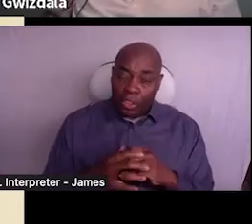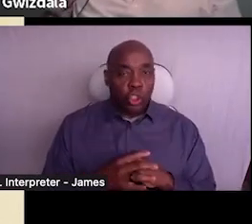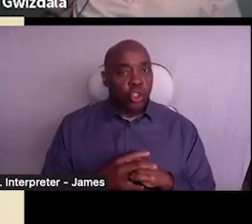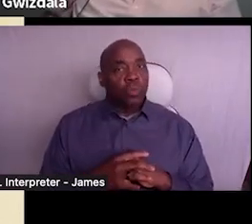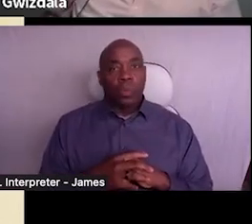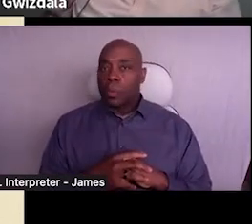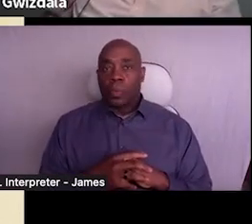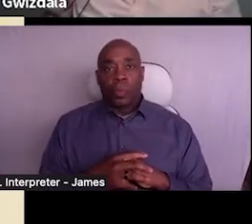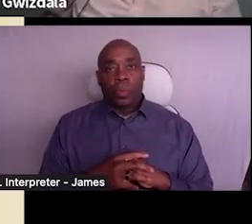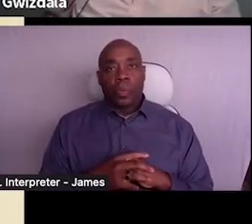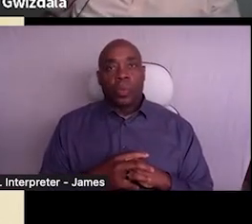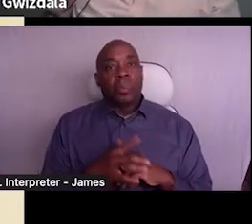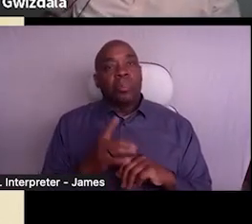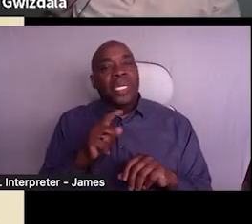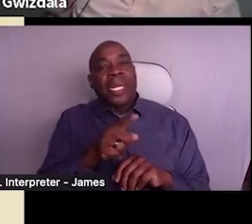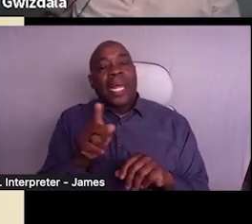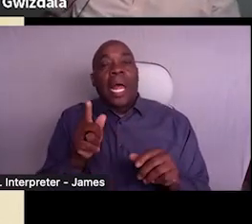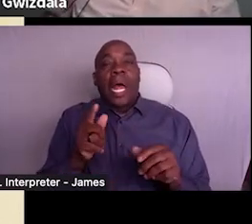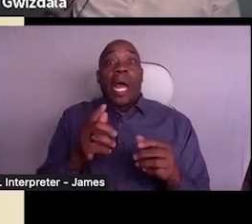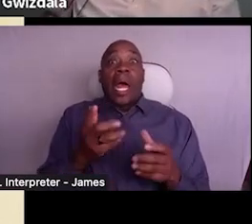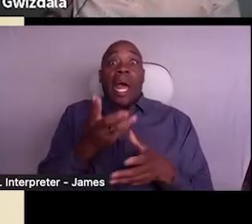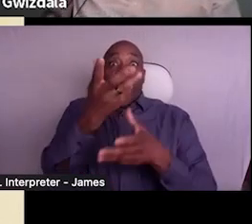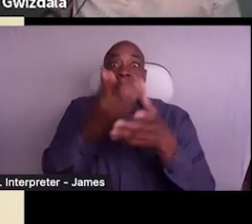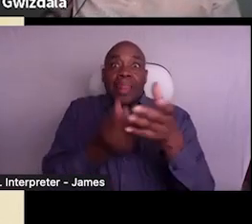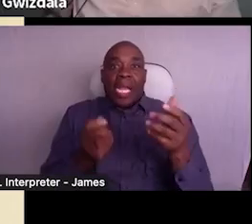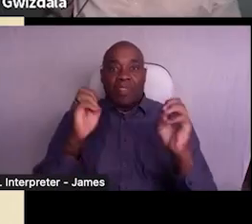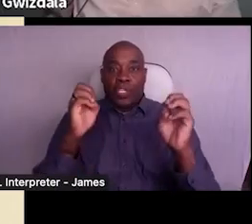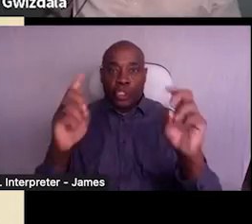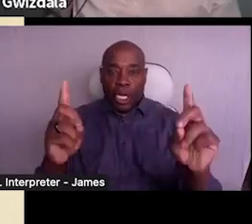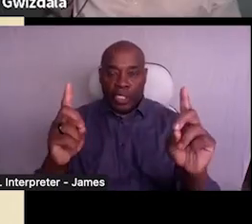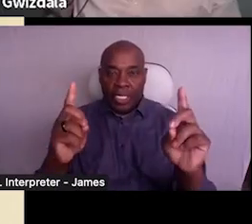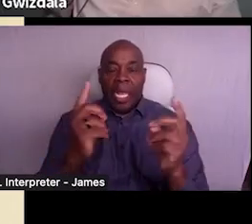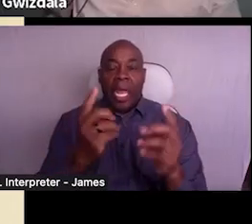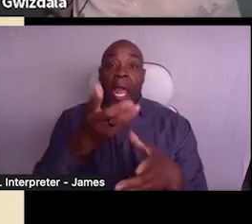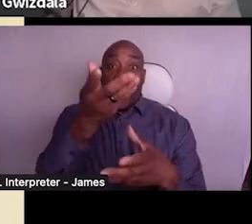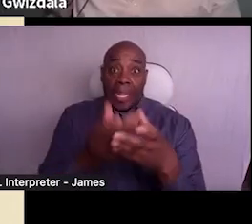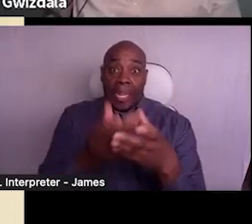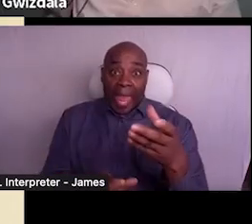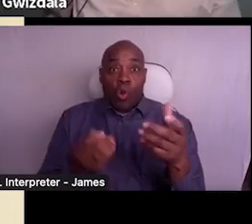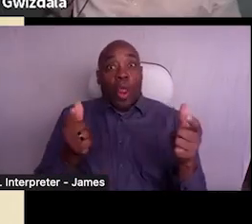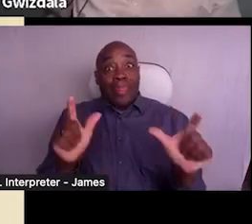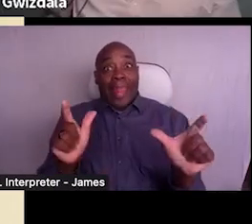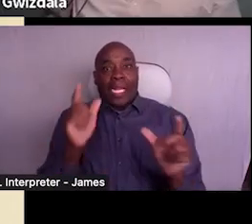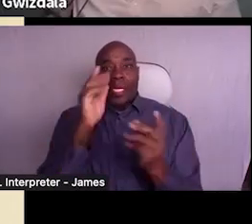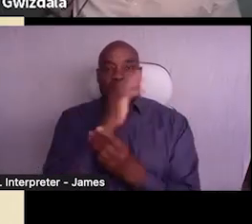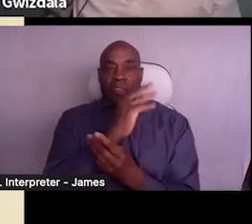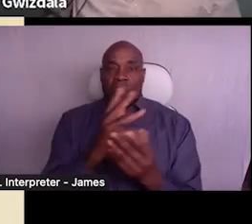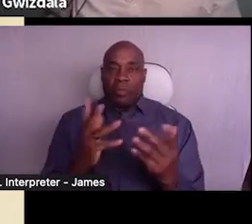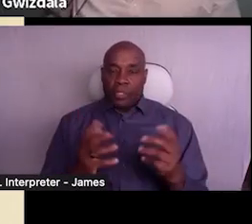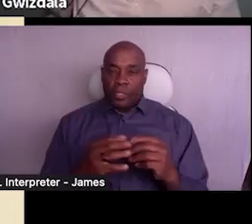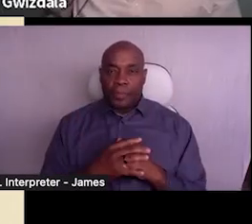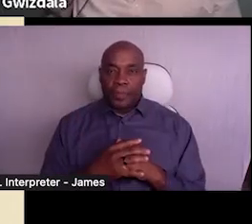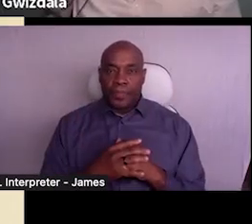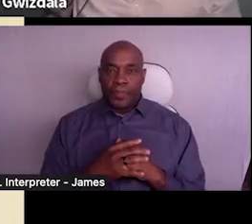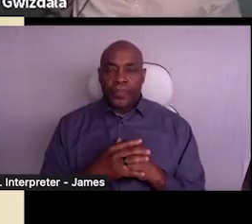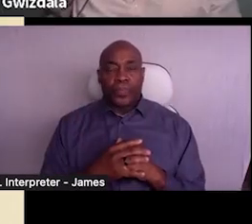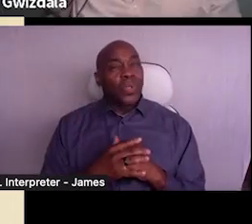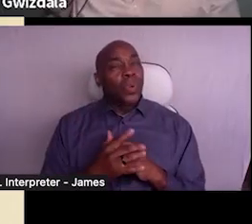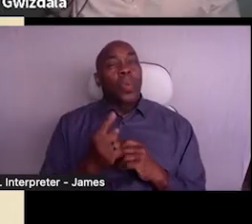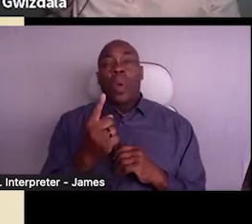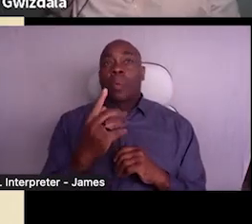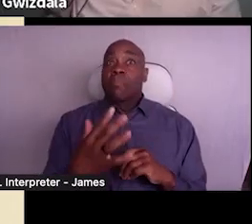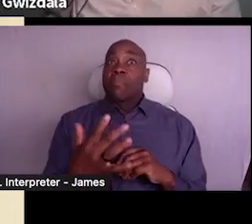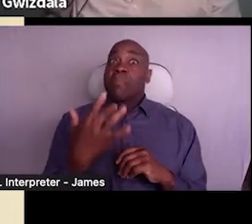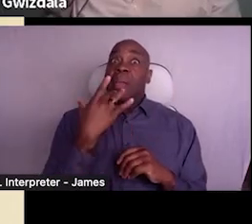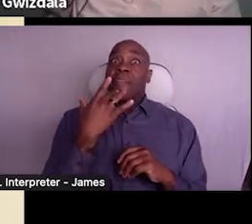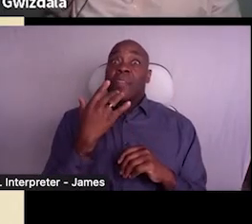of education, a lack of information. One of my favorite adages is